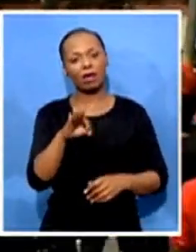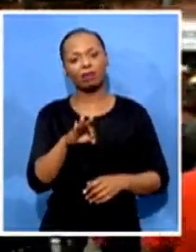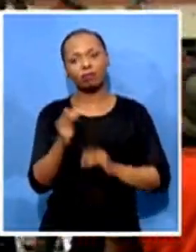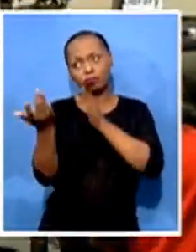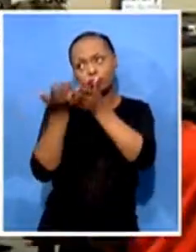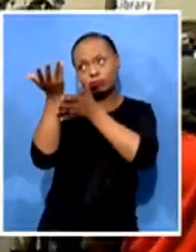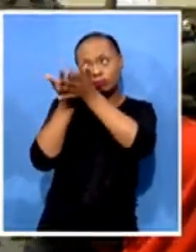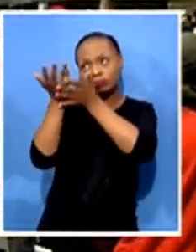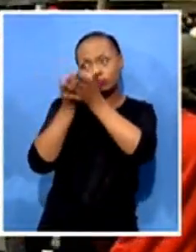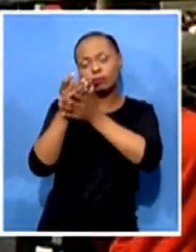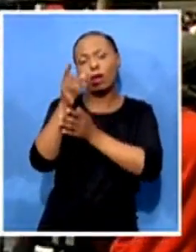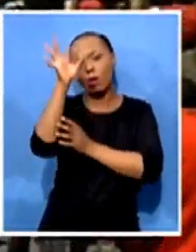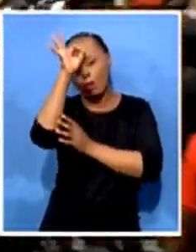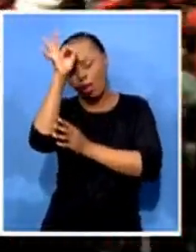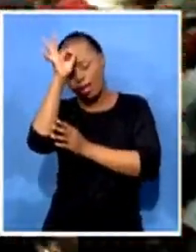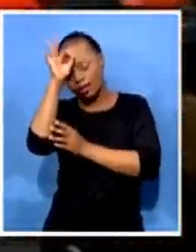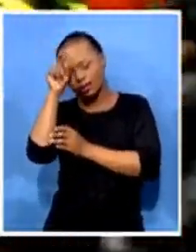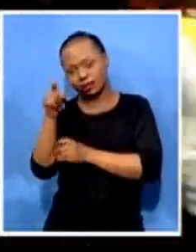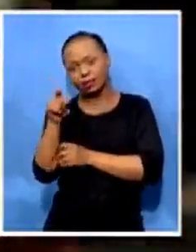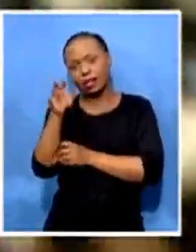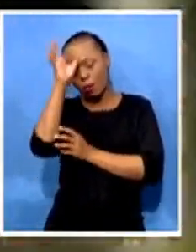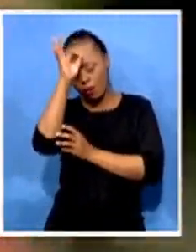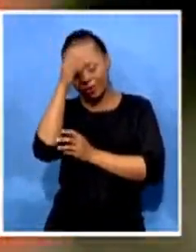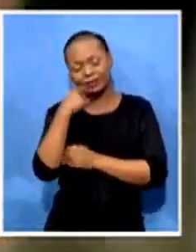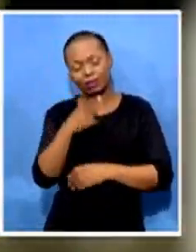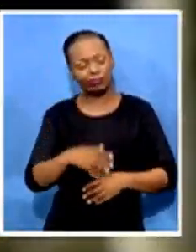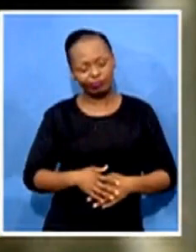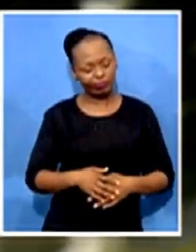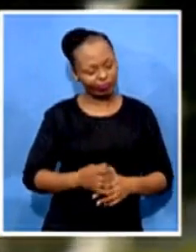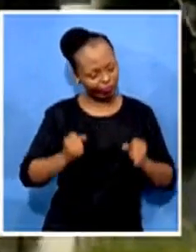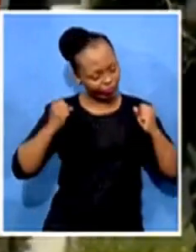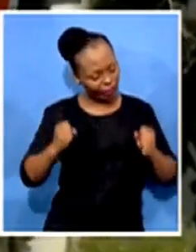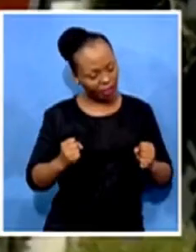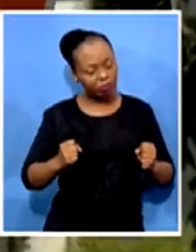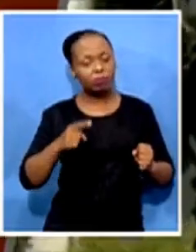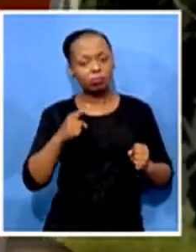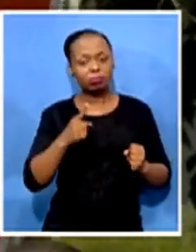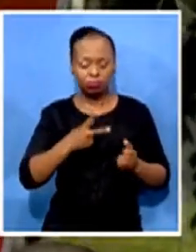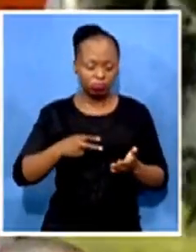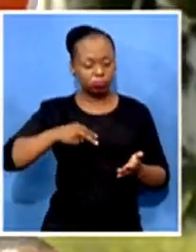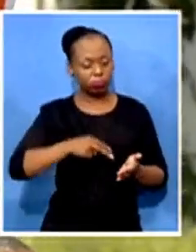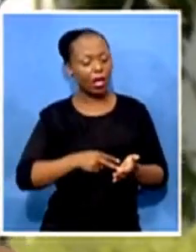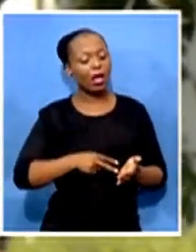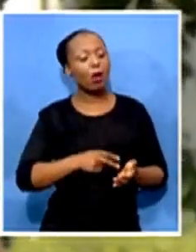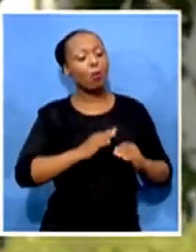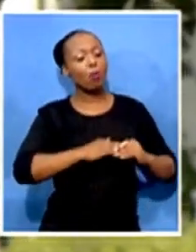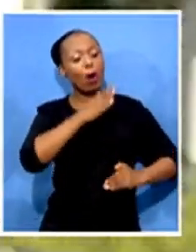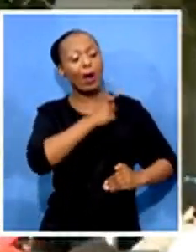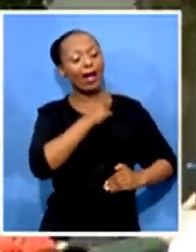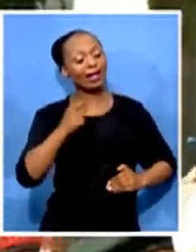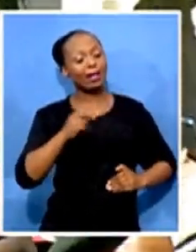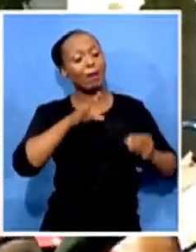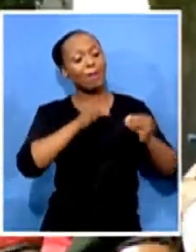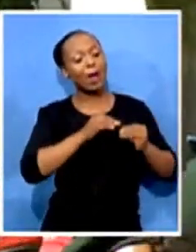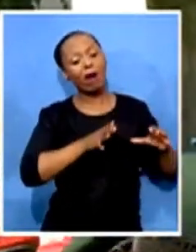unwavering, unmoved, saying that not more than 100 members will march to the school where they expect to hand over that